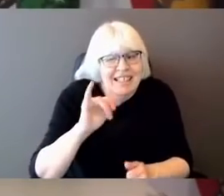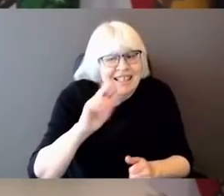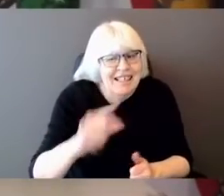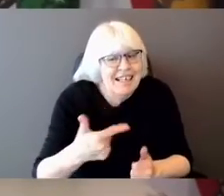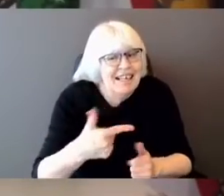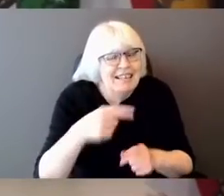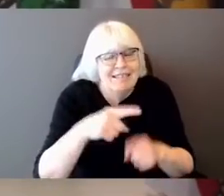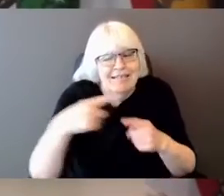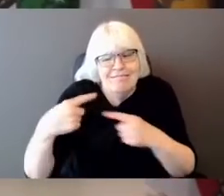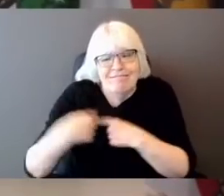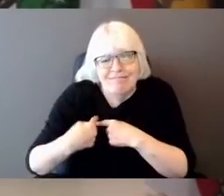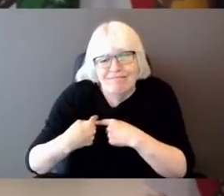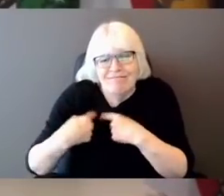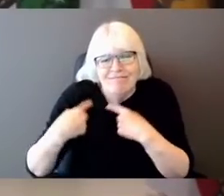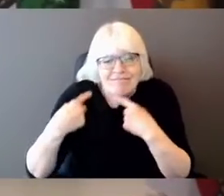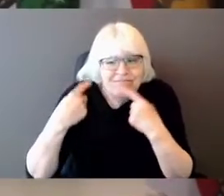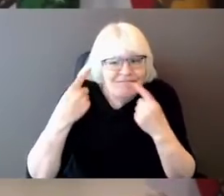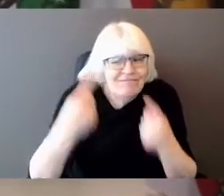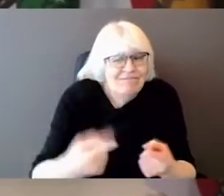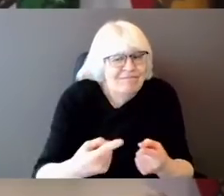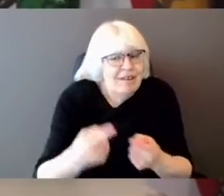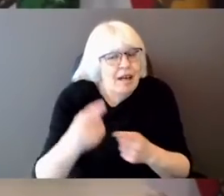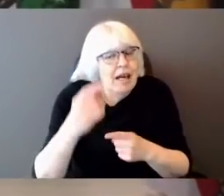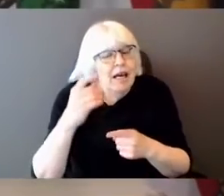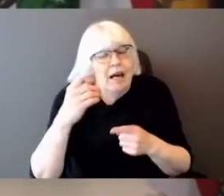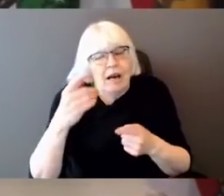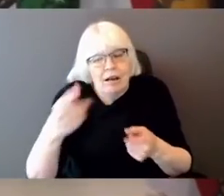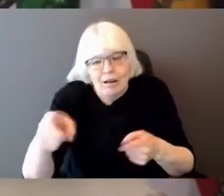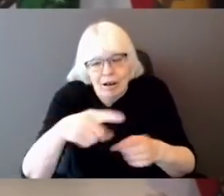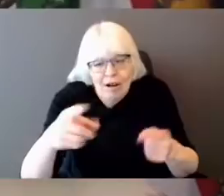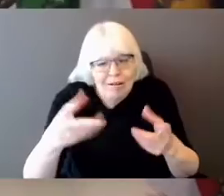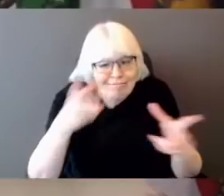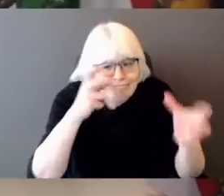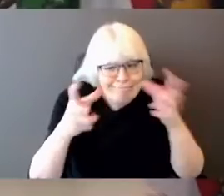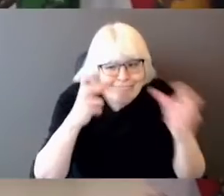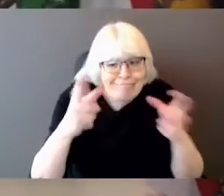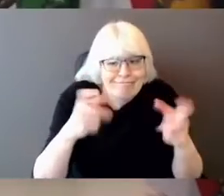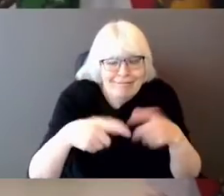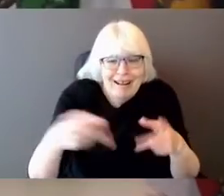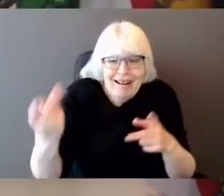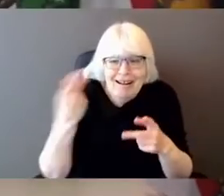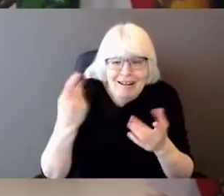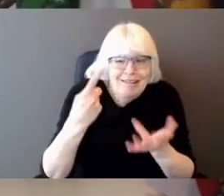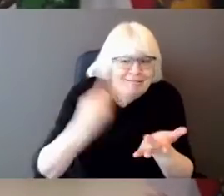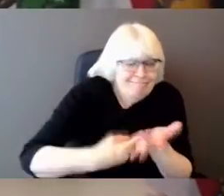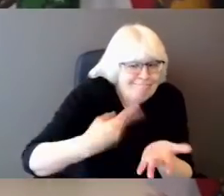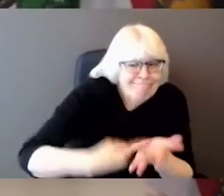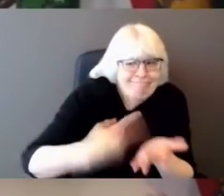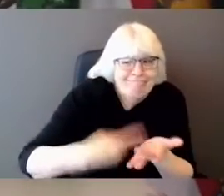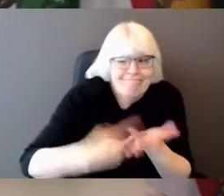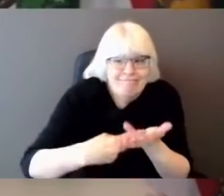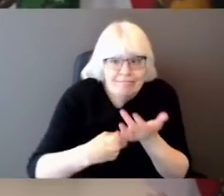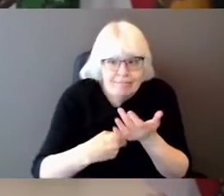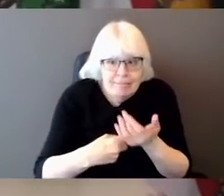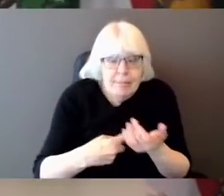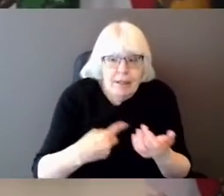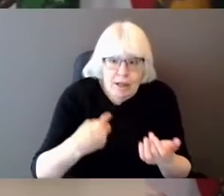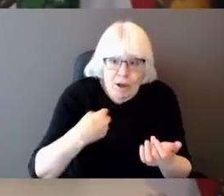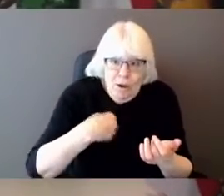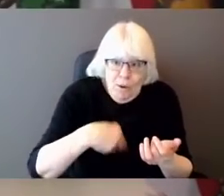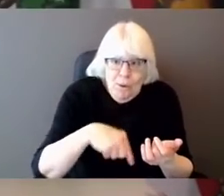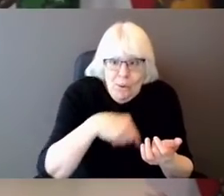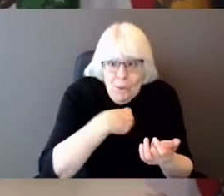me talk about being, able to have the ability to do this by spring,